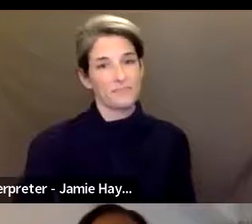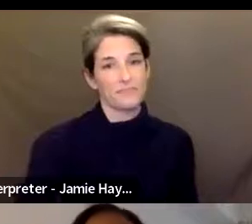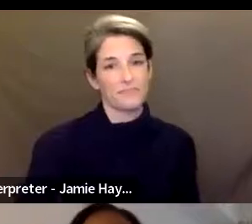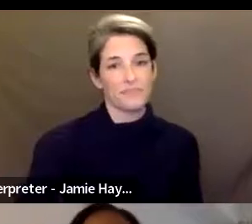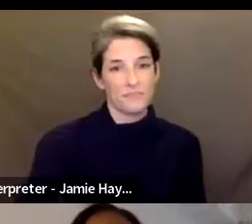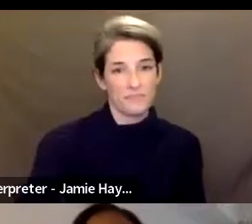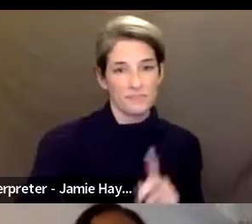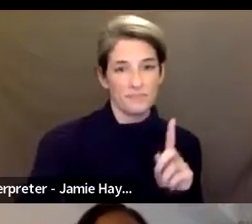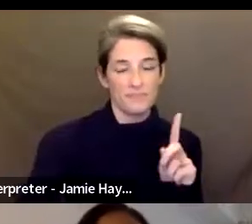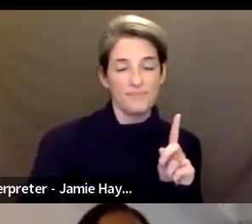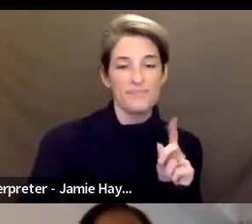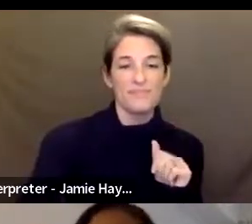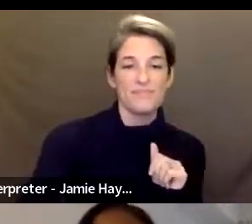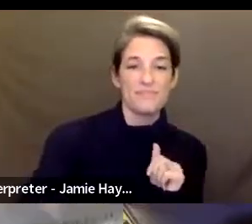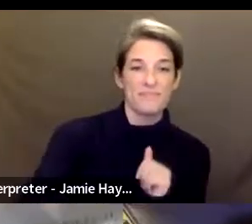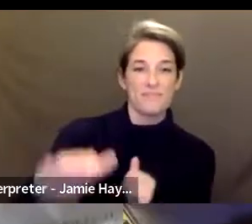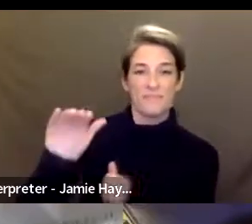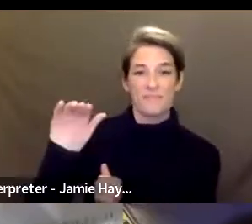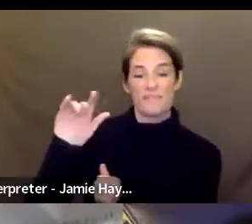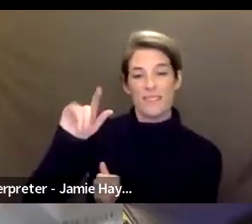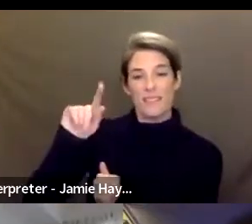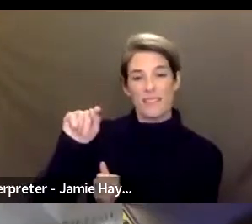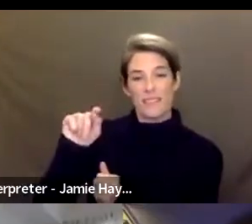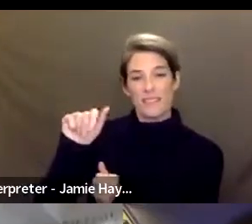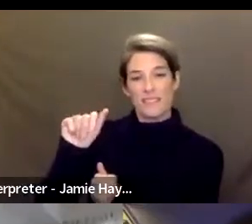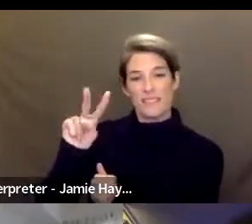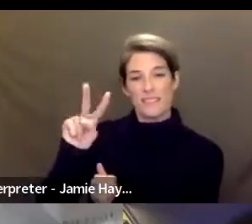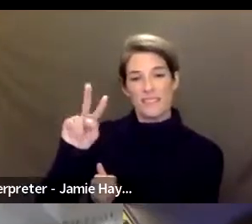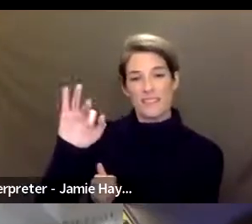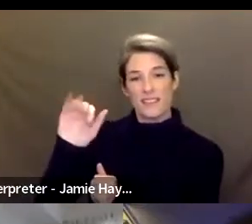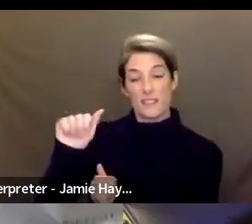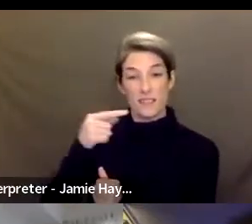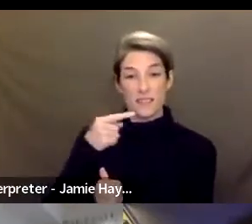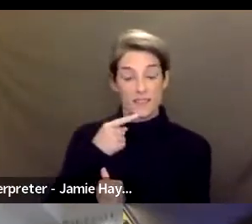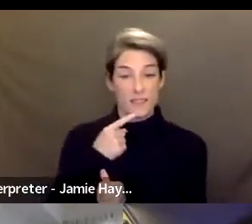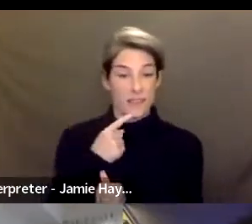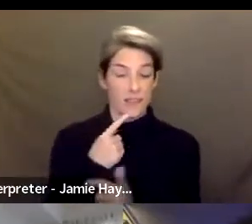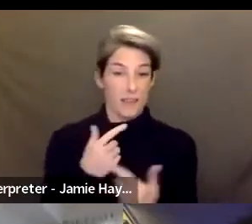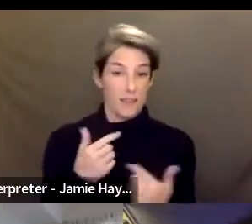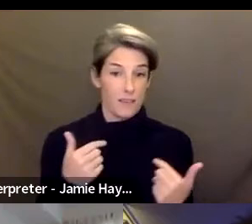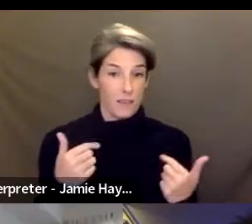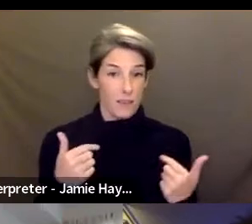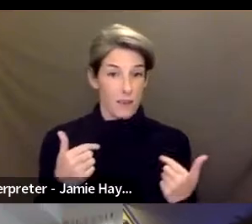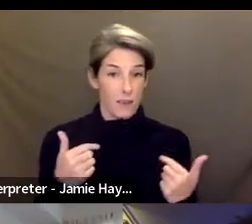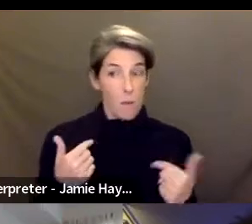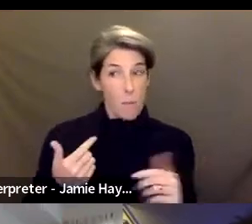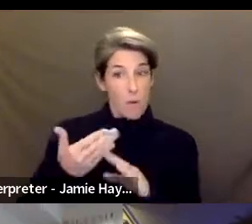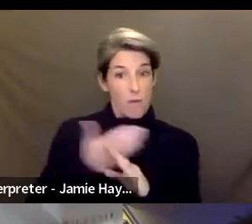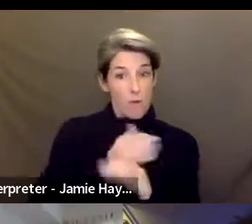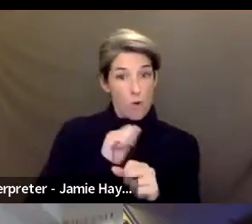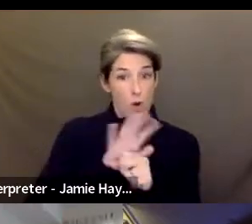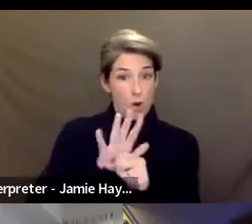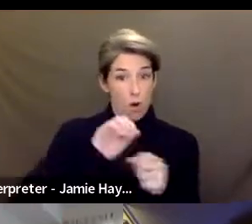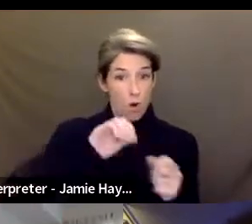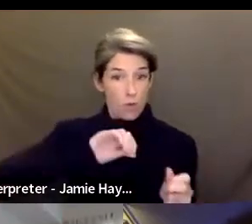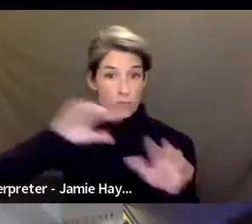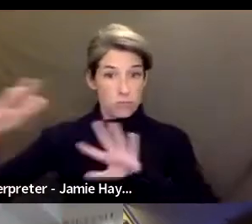as far as my relationship, prior to the pandemic, I was primarily a performer. I was an actress